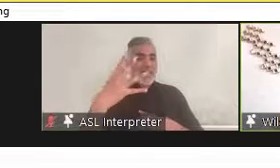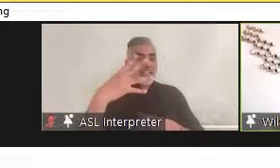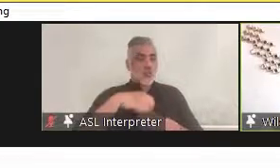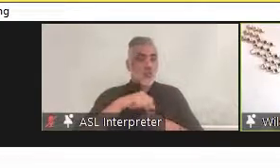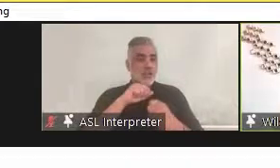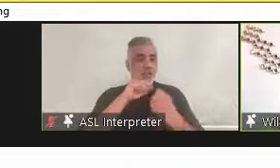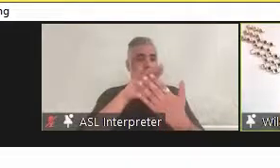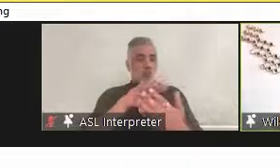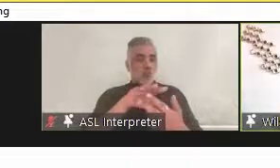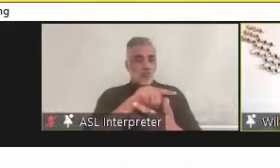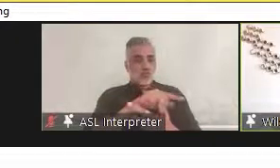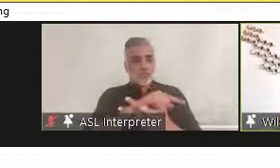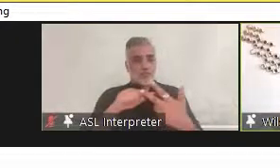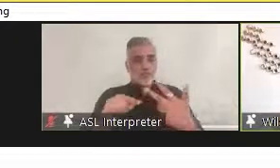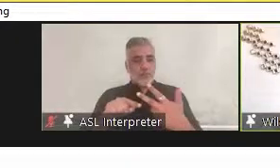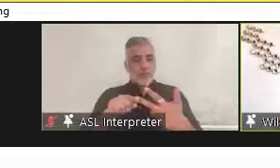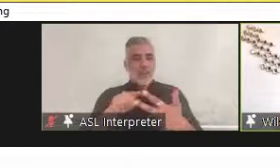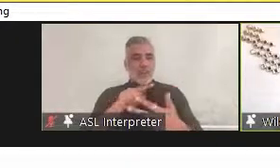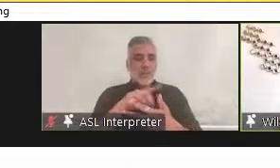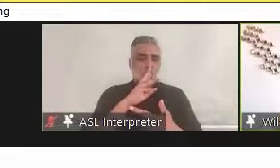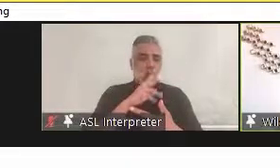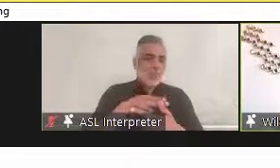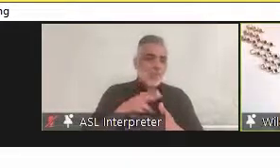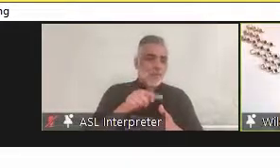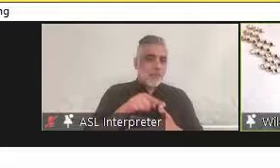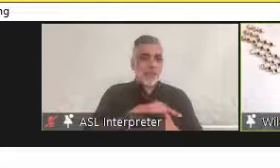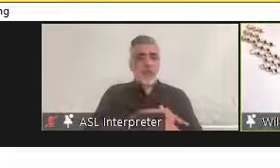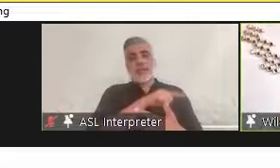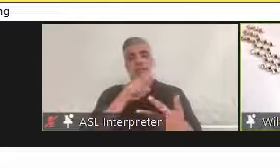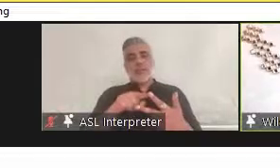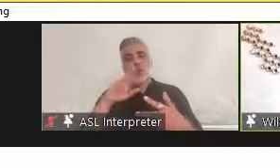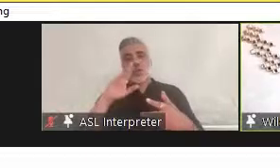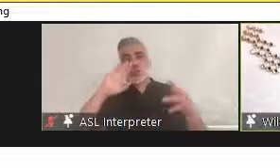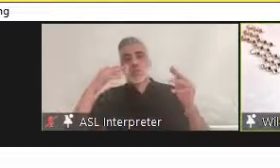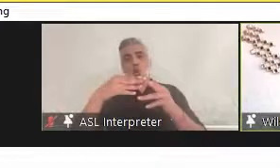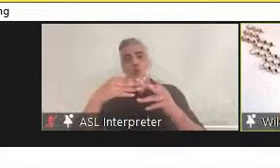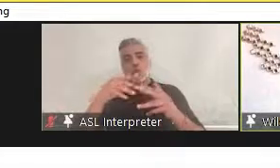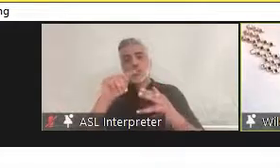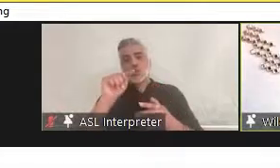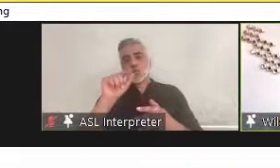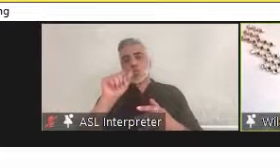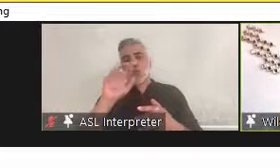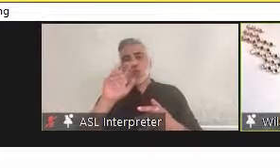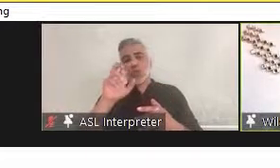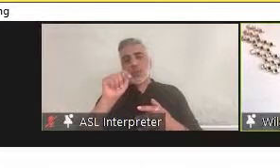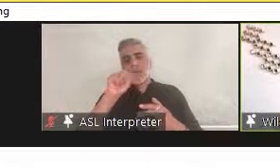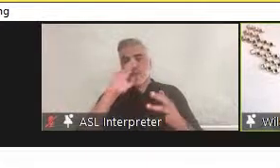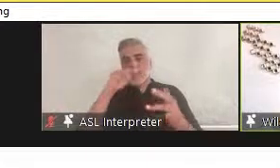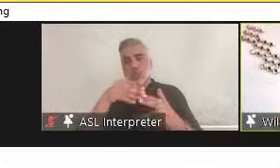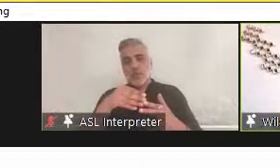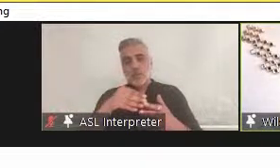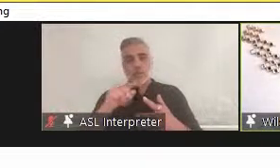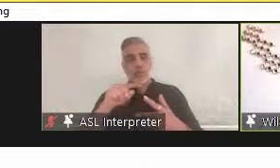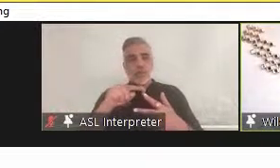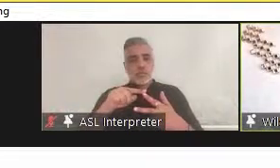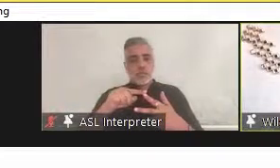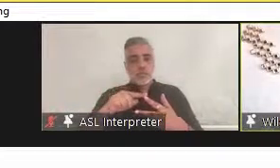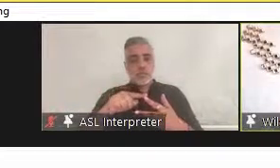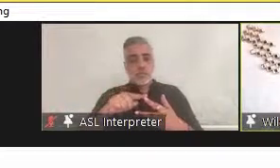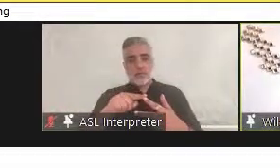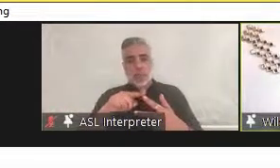So I'll talk briefly about that. The second is targeted focus, very deliberate about who we are